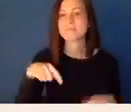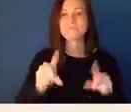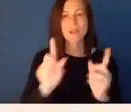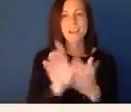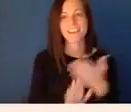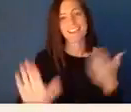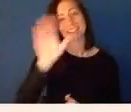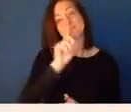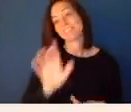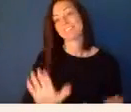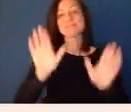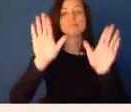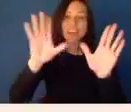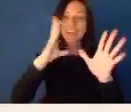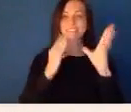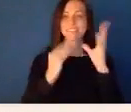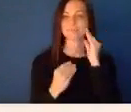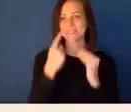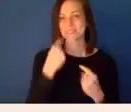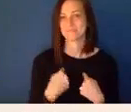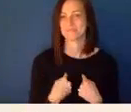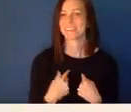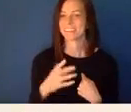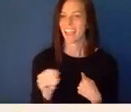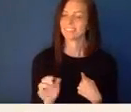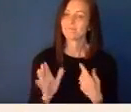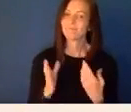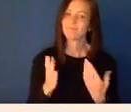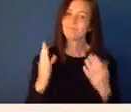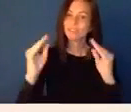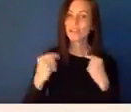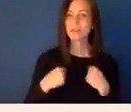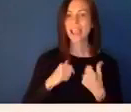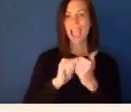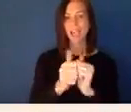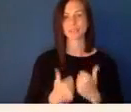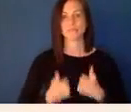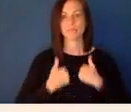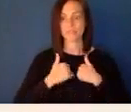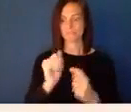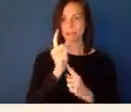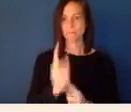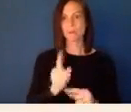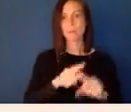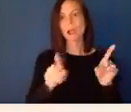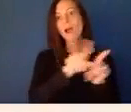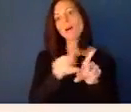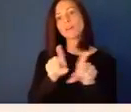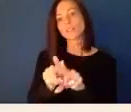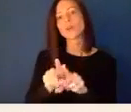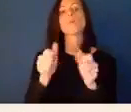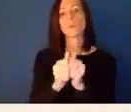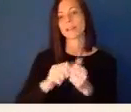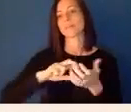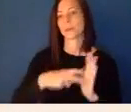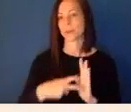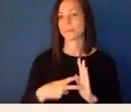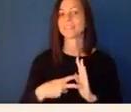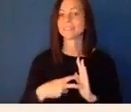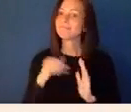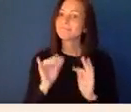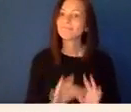great experience all around and really taught me how to live in the moment, but to live for a purpose. And so that's really